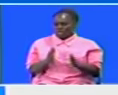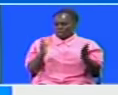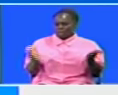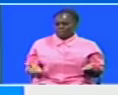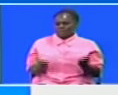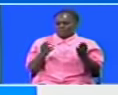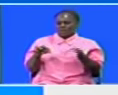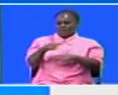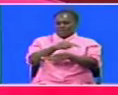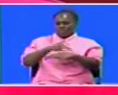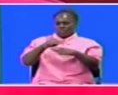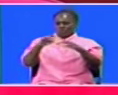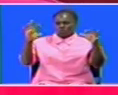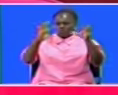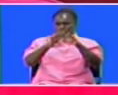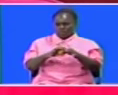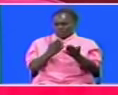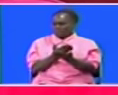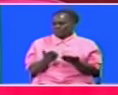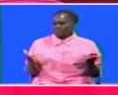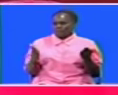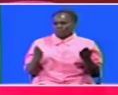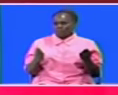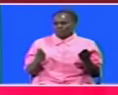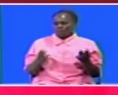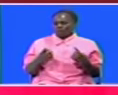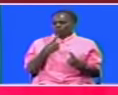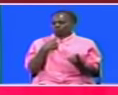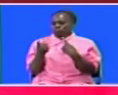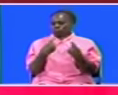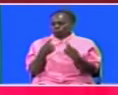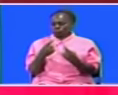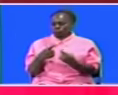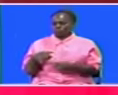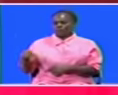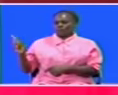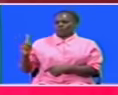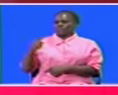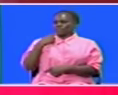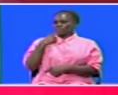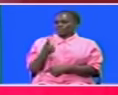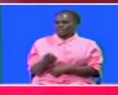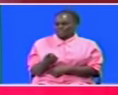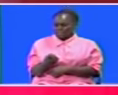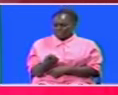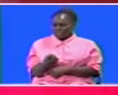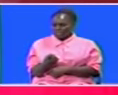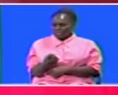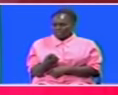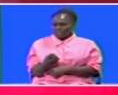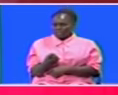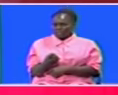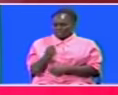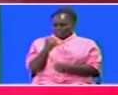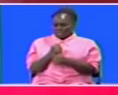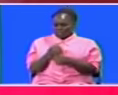promotes national unity. But some of the pronouncements that the president makes tend to make some